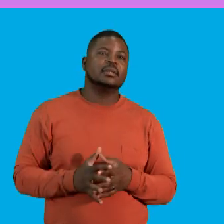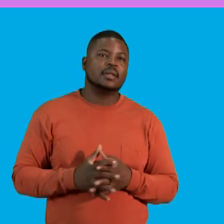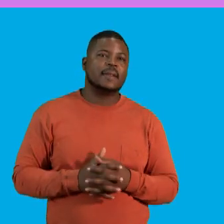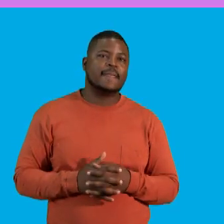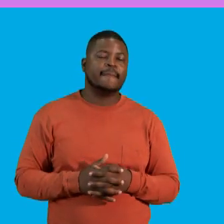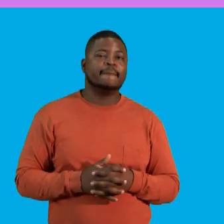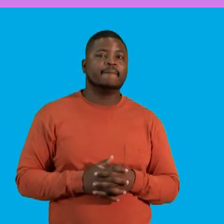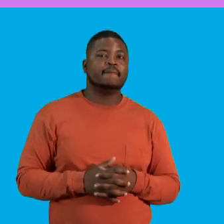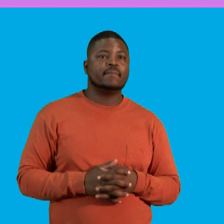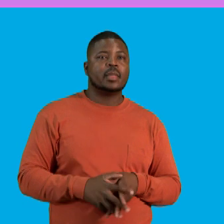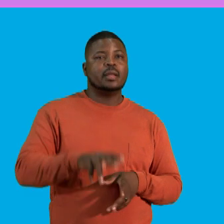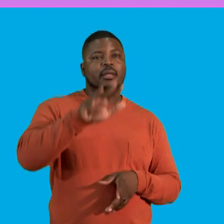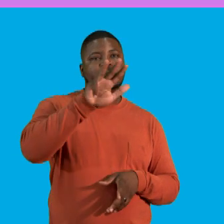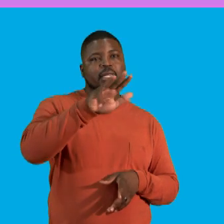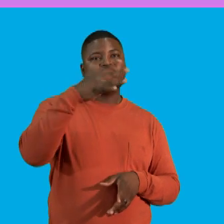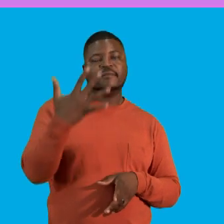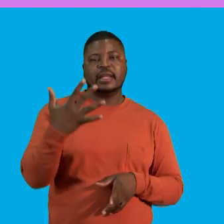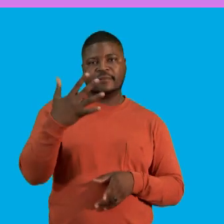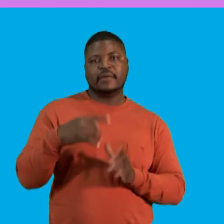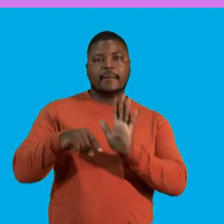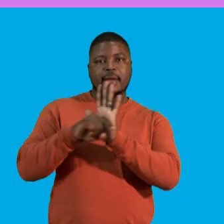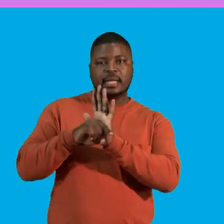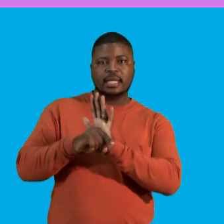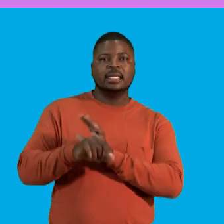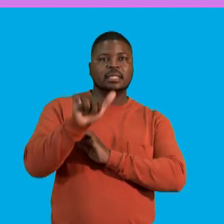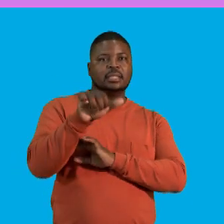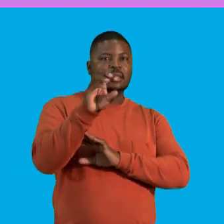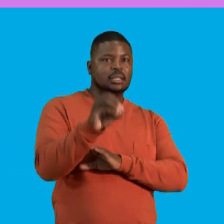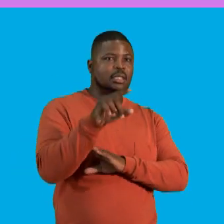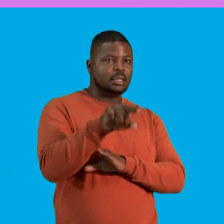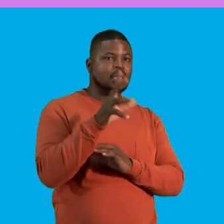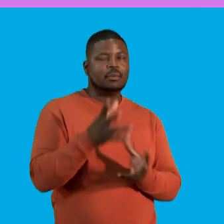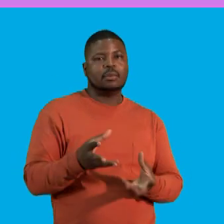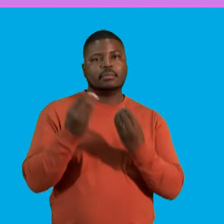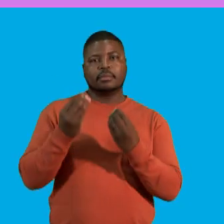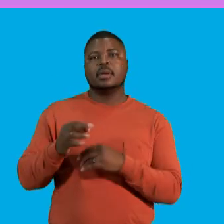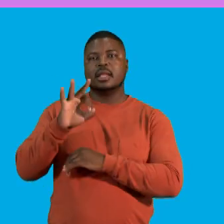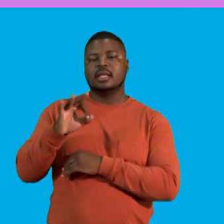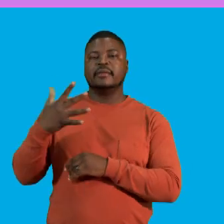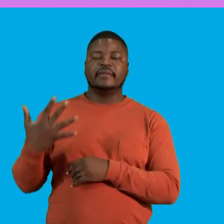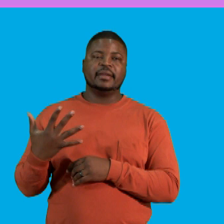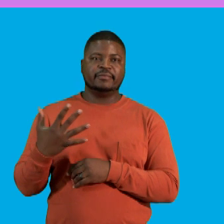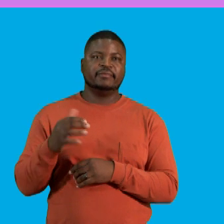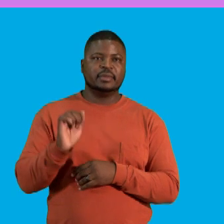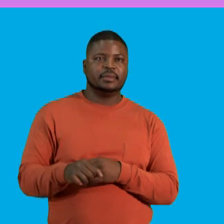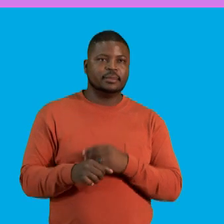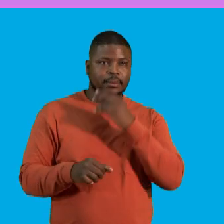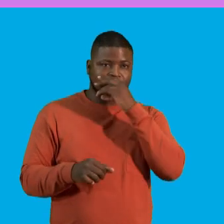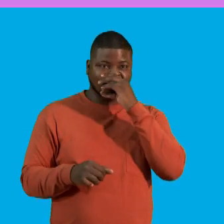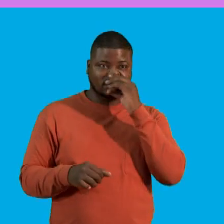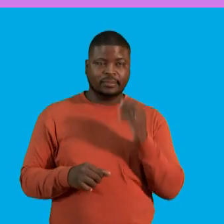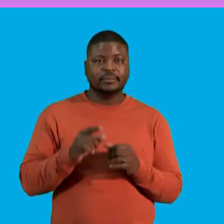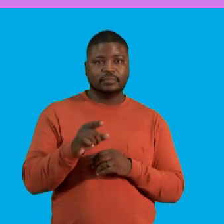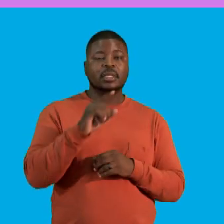calculator. We say 95 minus 60. It gives us 35. So we have